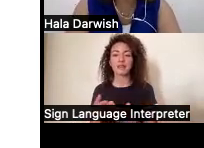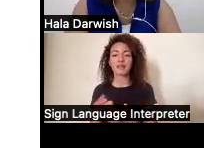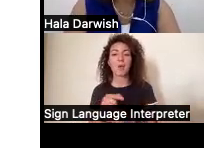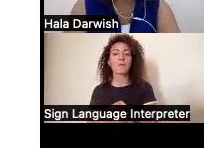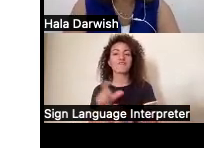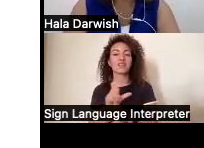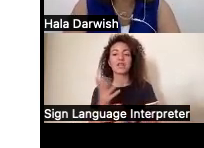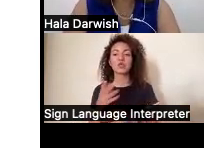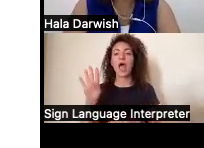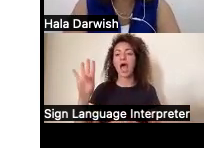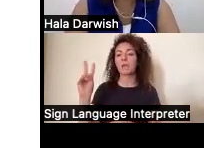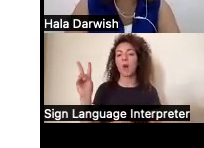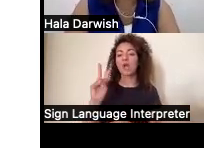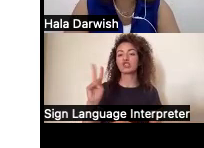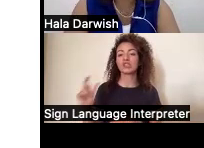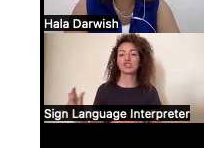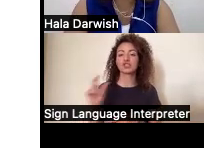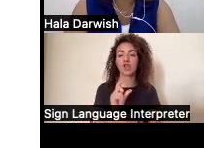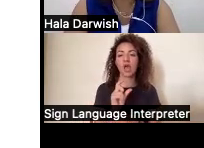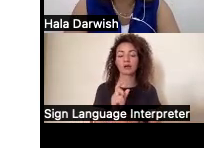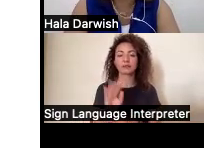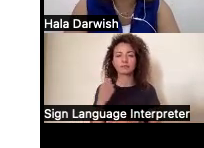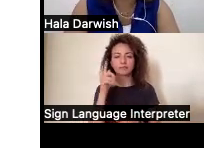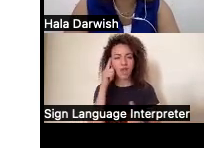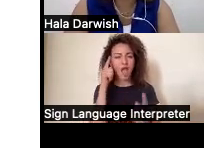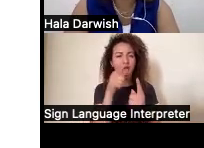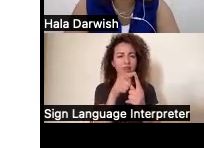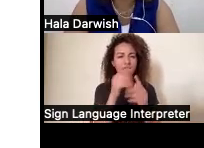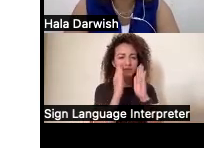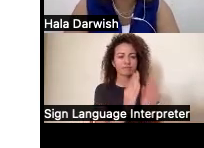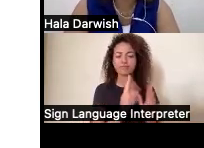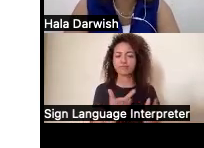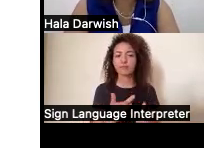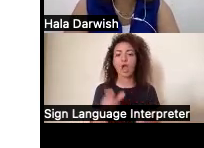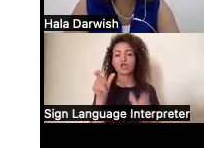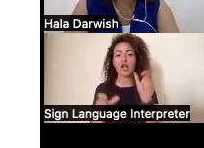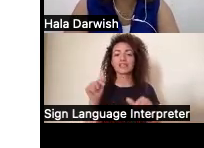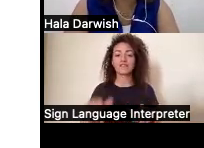months. The targeted group are children with severe and